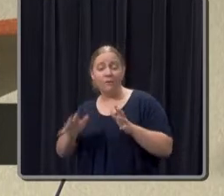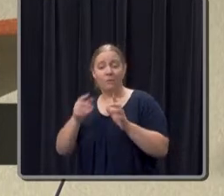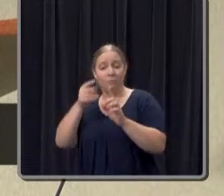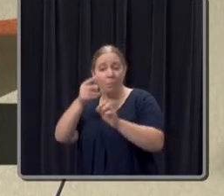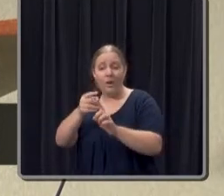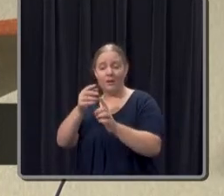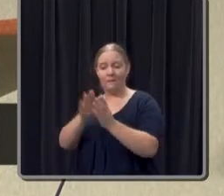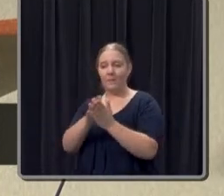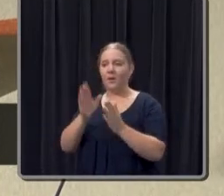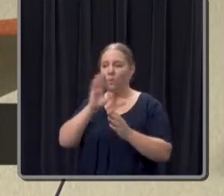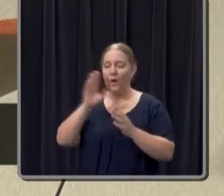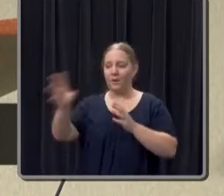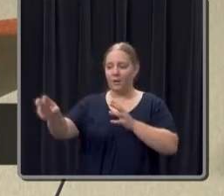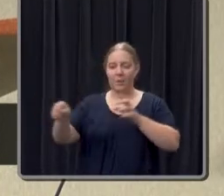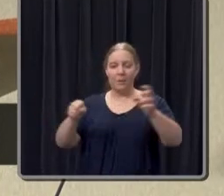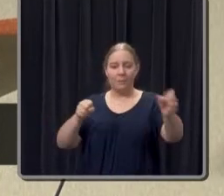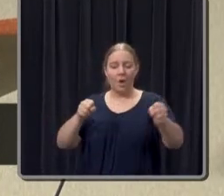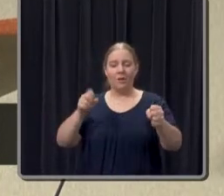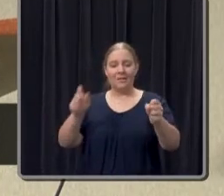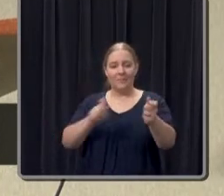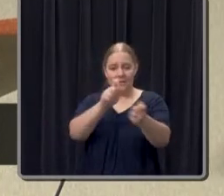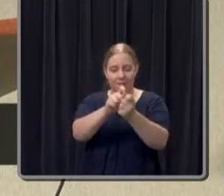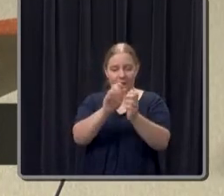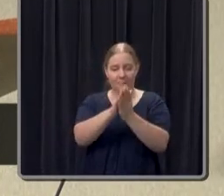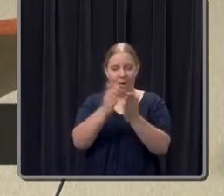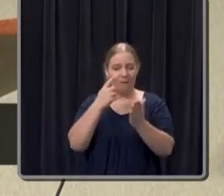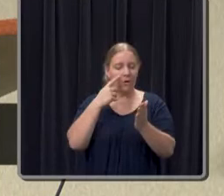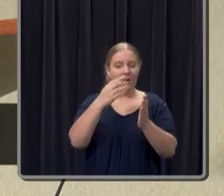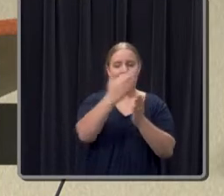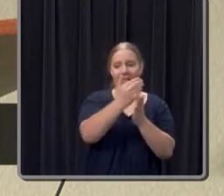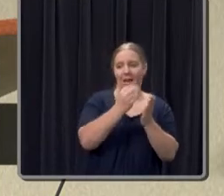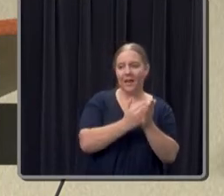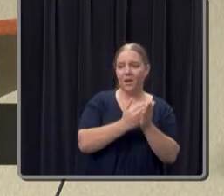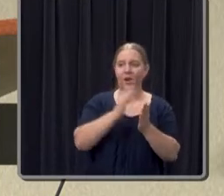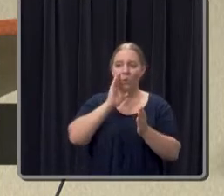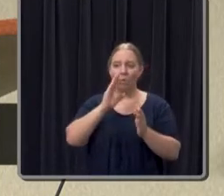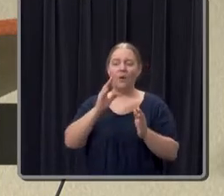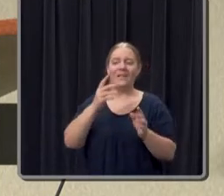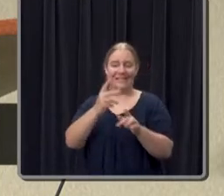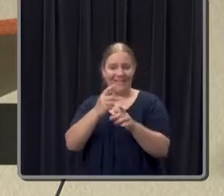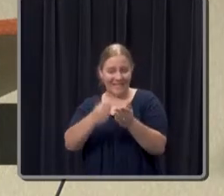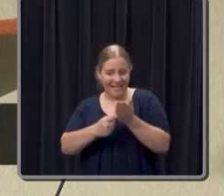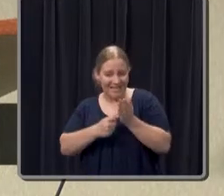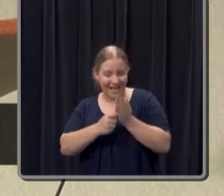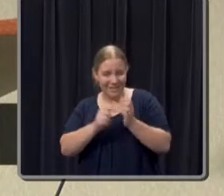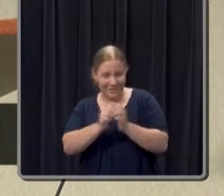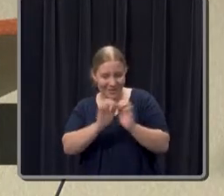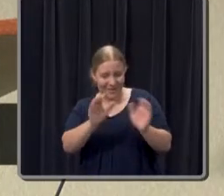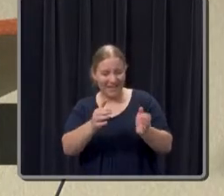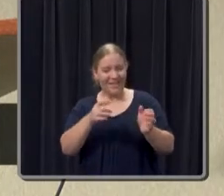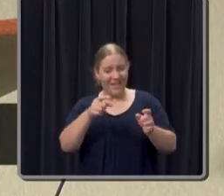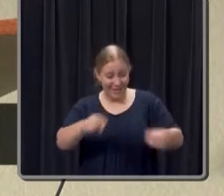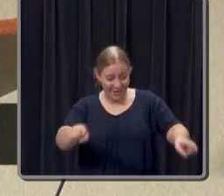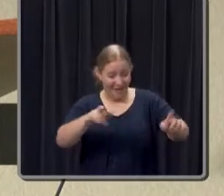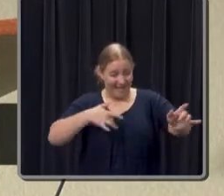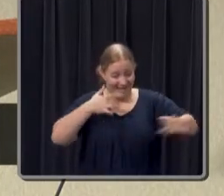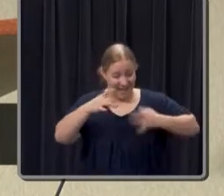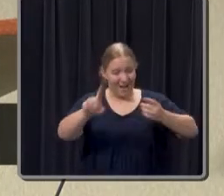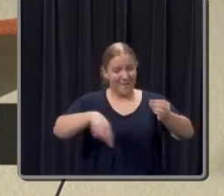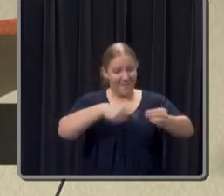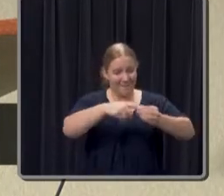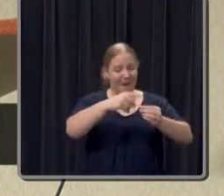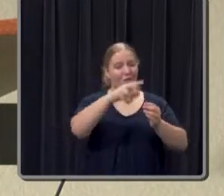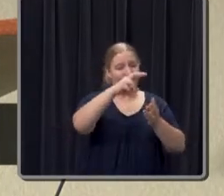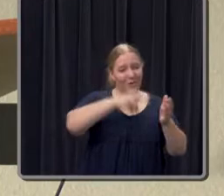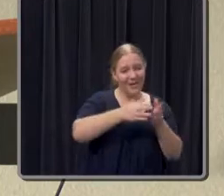pertinent books just for that lesson. I would book talk with the entire class, getting them excited about reading in general and the lesson